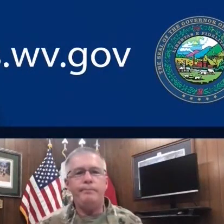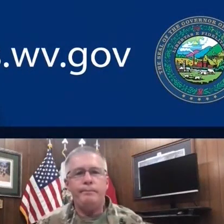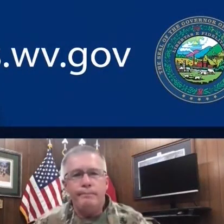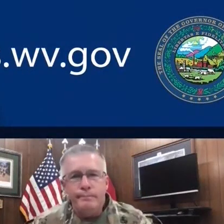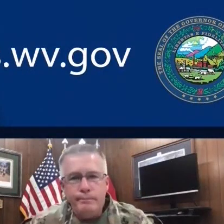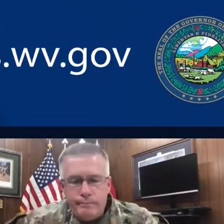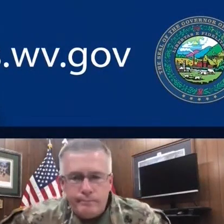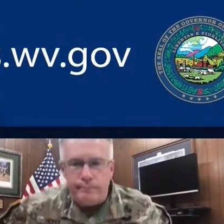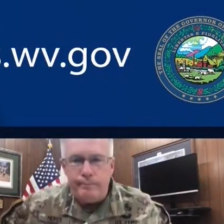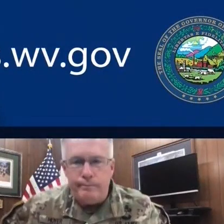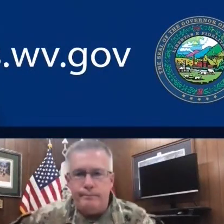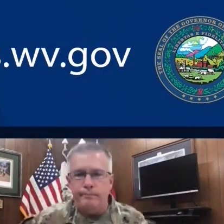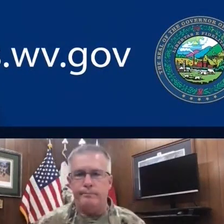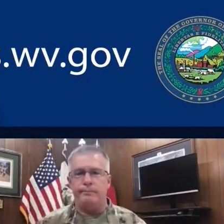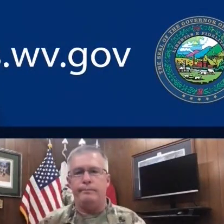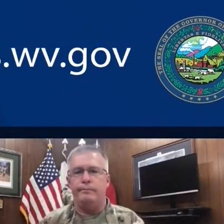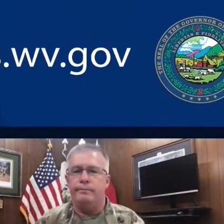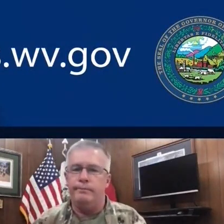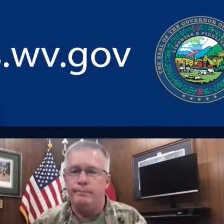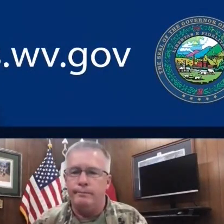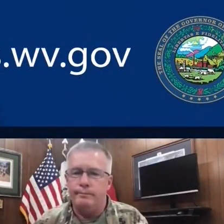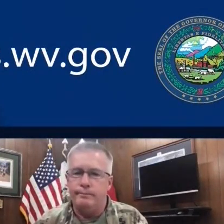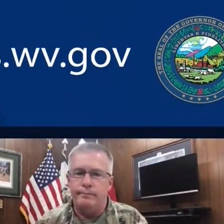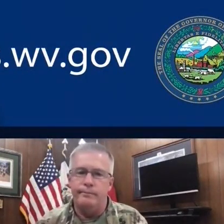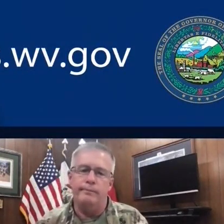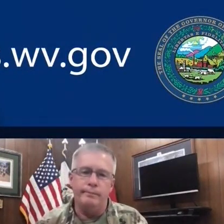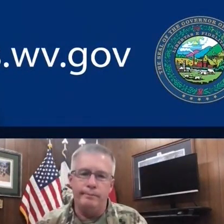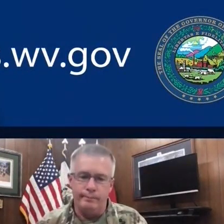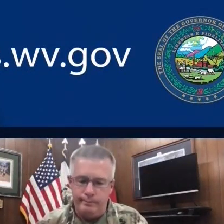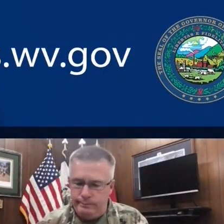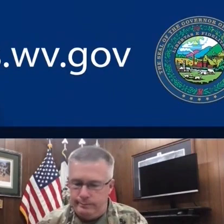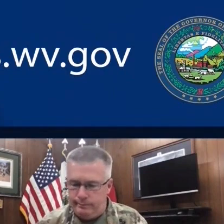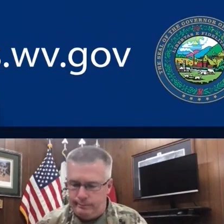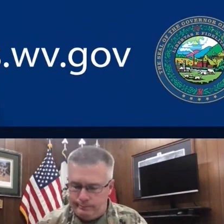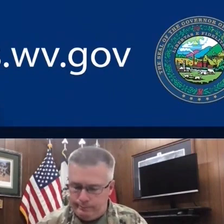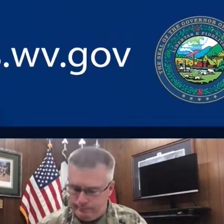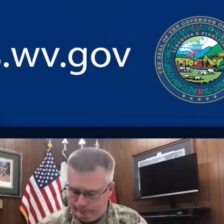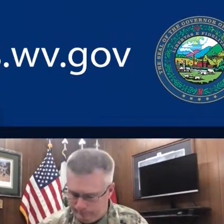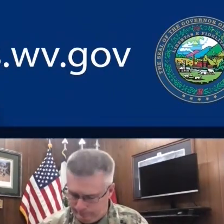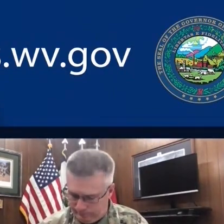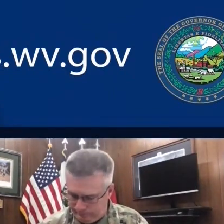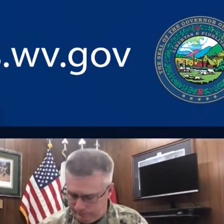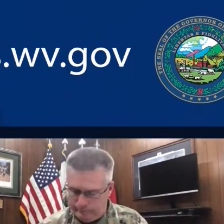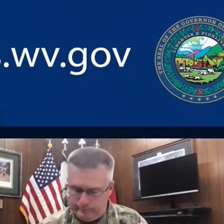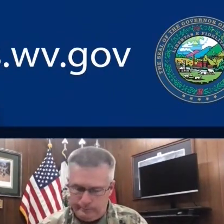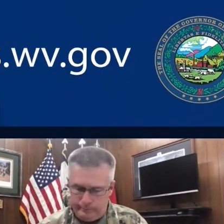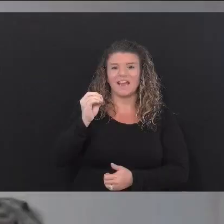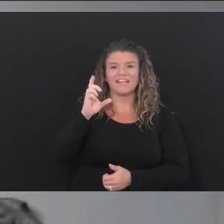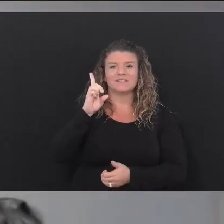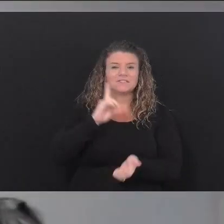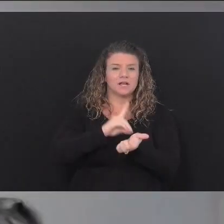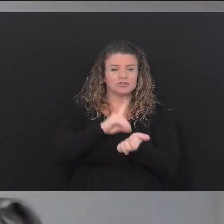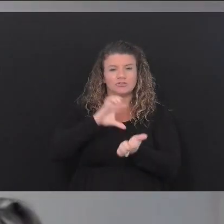Okay, thank you. Next, let's go to the West Virginia DHHR with Secretary Bill Crouch and Dr. Kathy Slim.